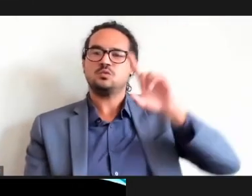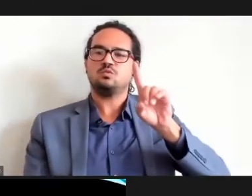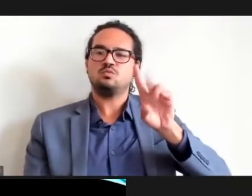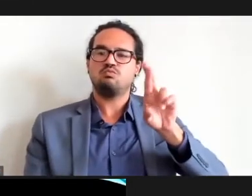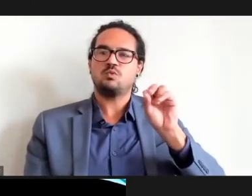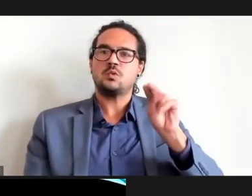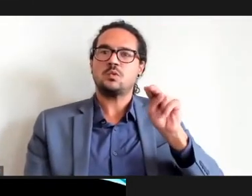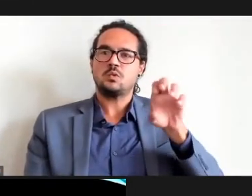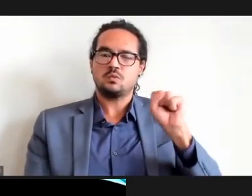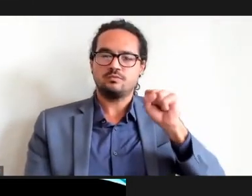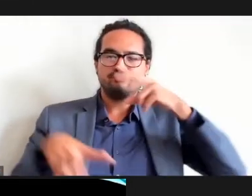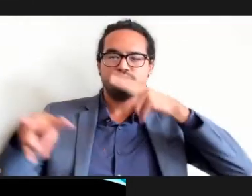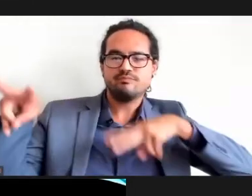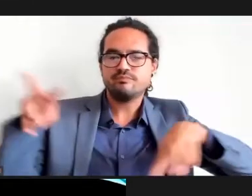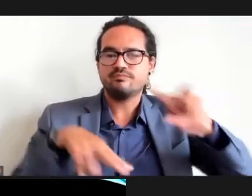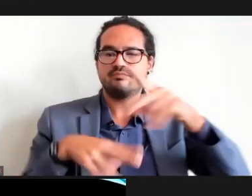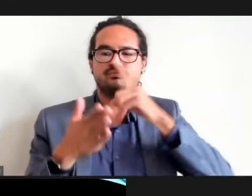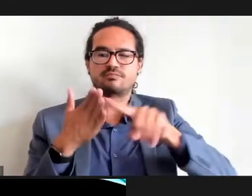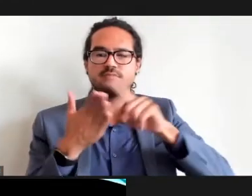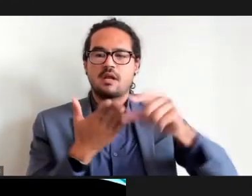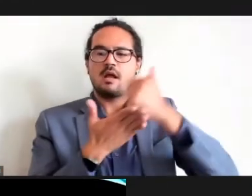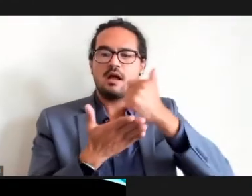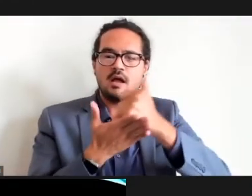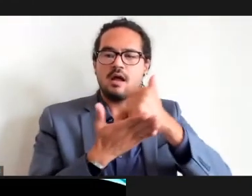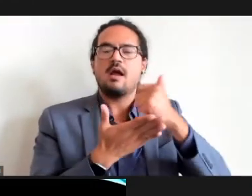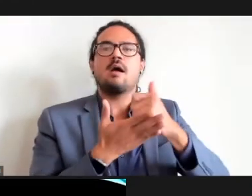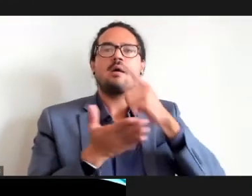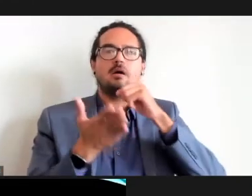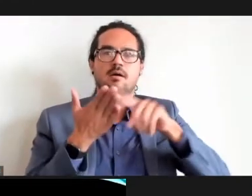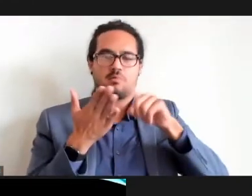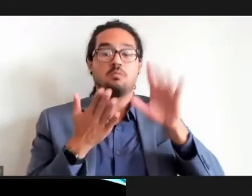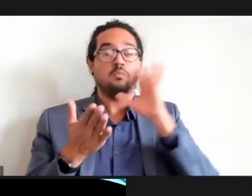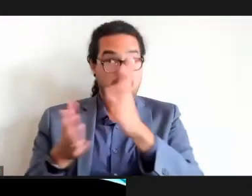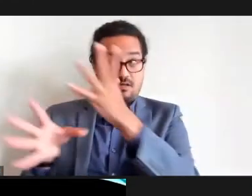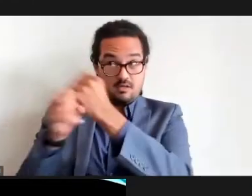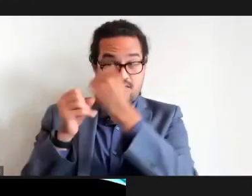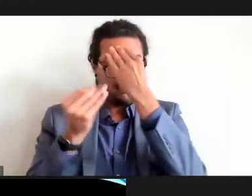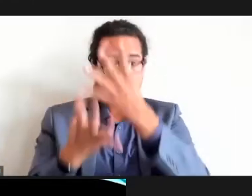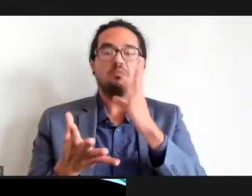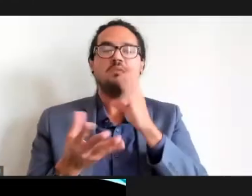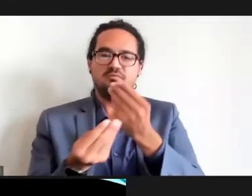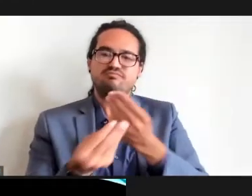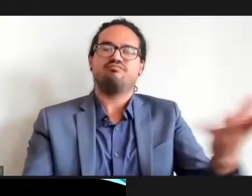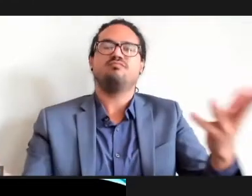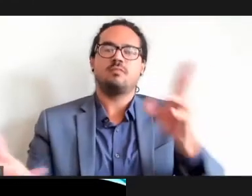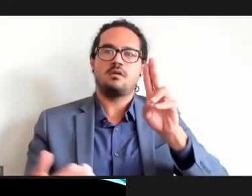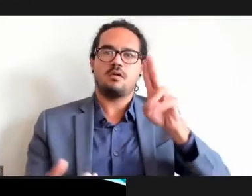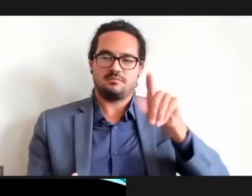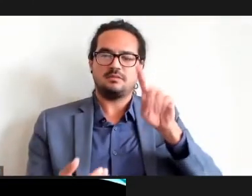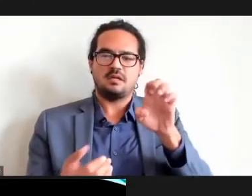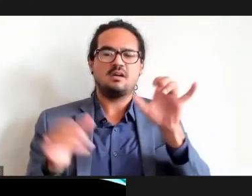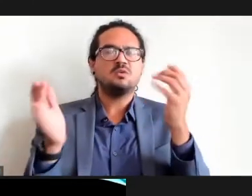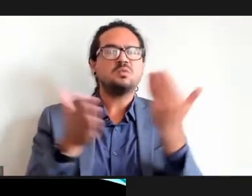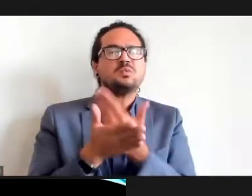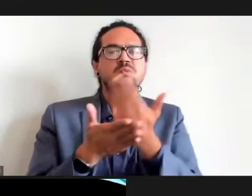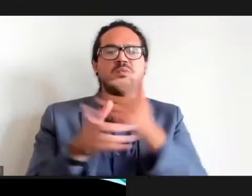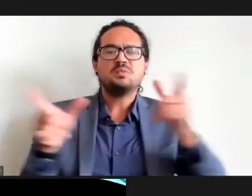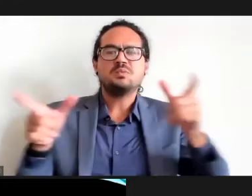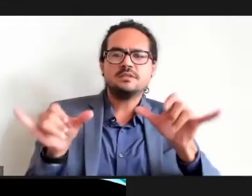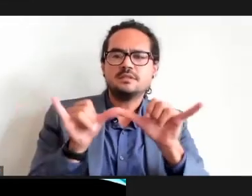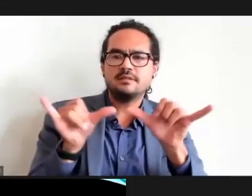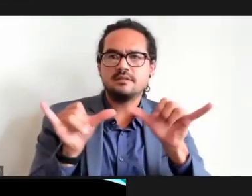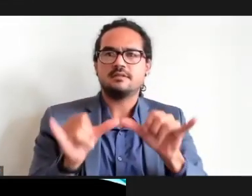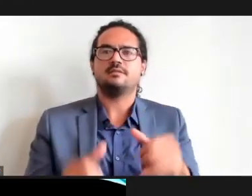we move through the day today. In addition to that, we currently have a total of 211 personnel that